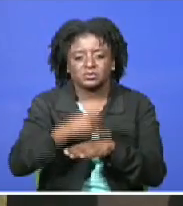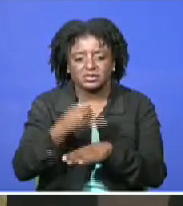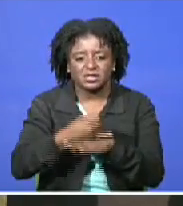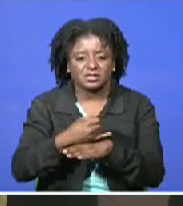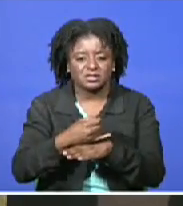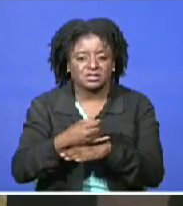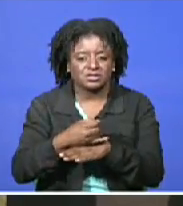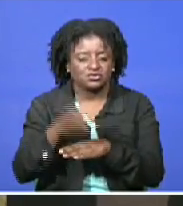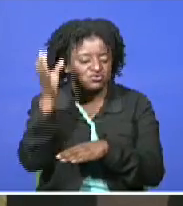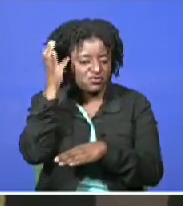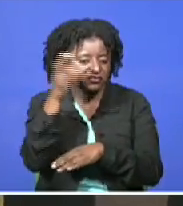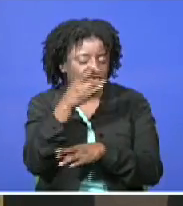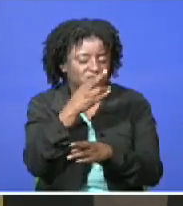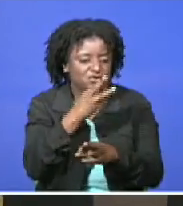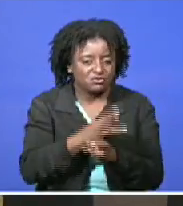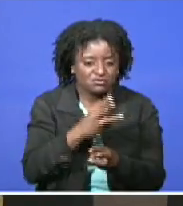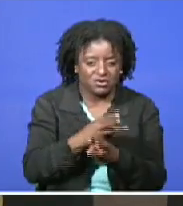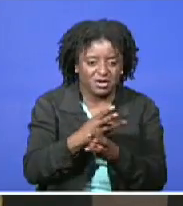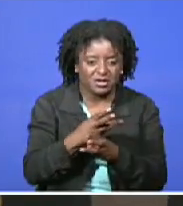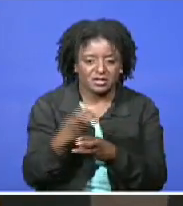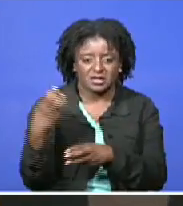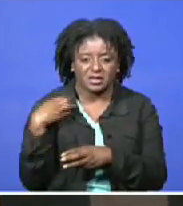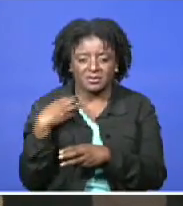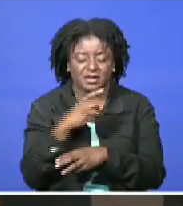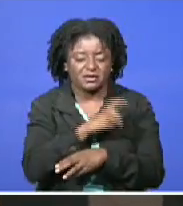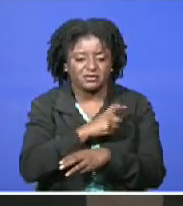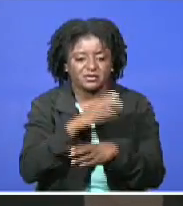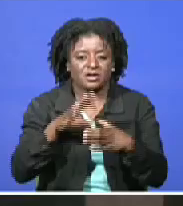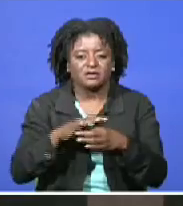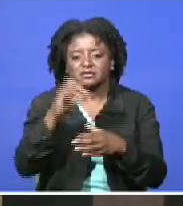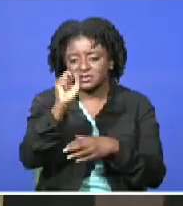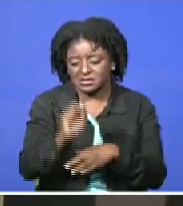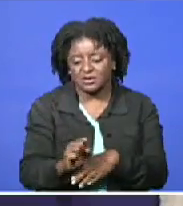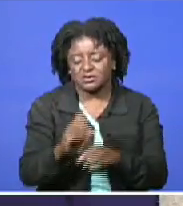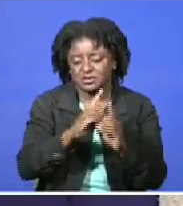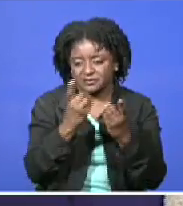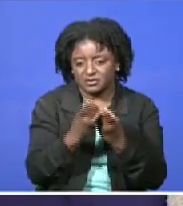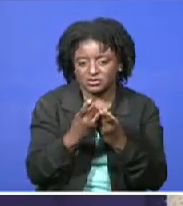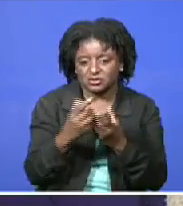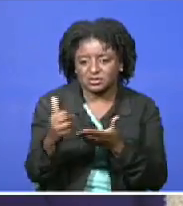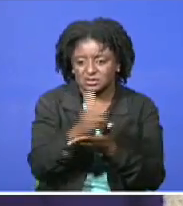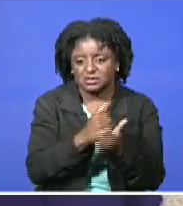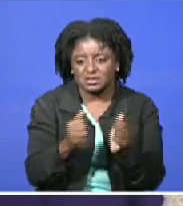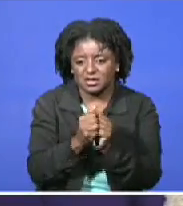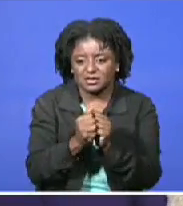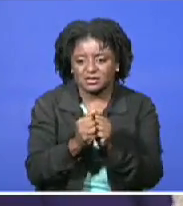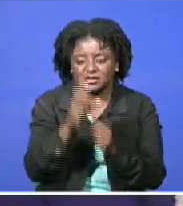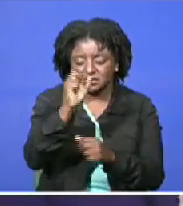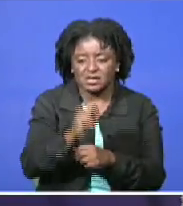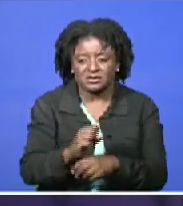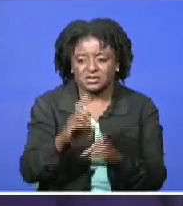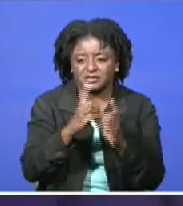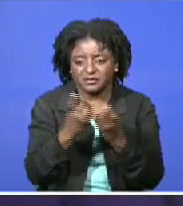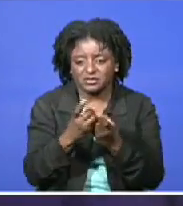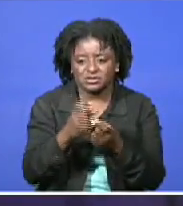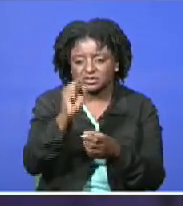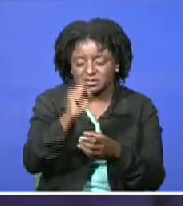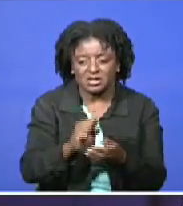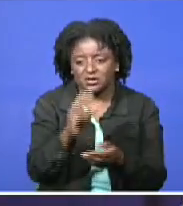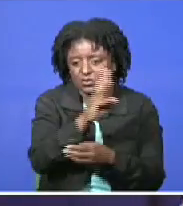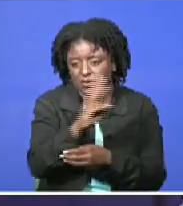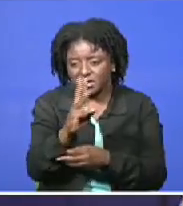Wright, the commanding officer of the Southern Division. Collectively, Southern Division, along with Southwest, South